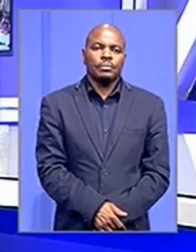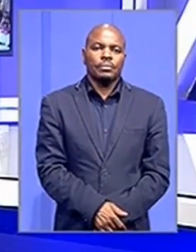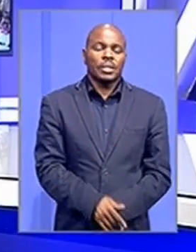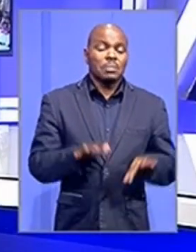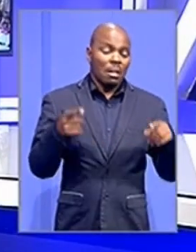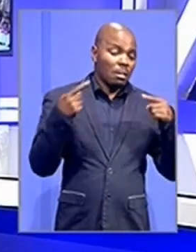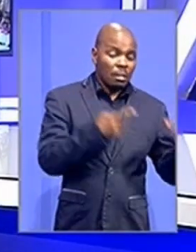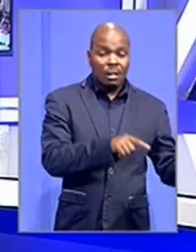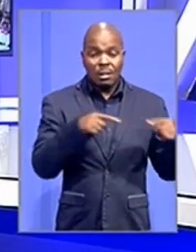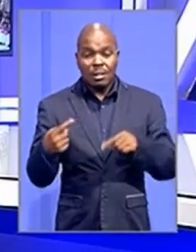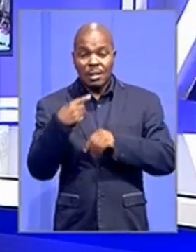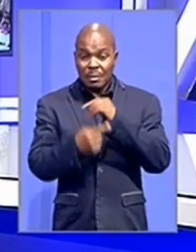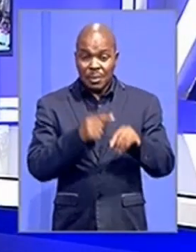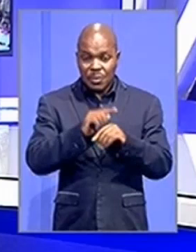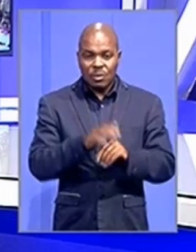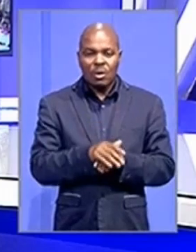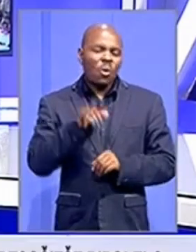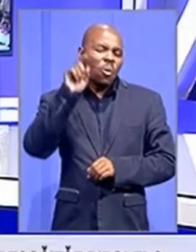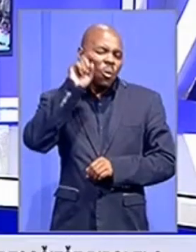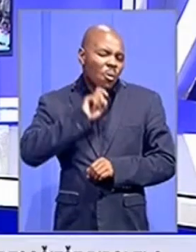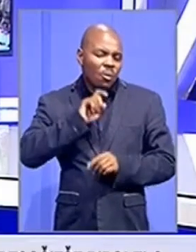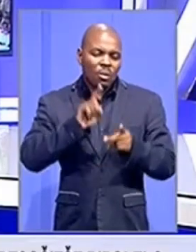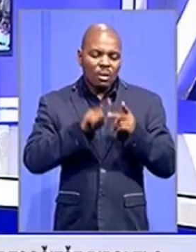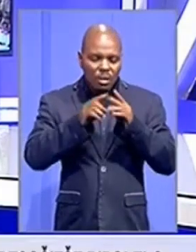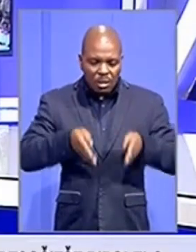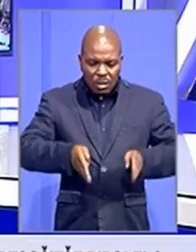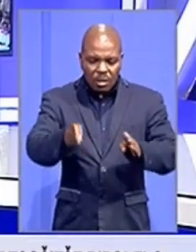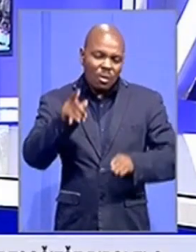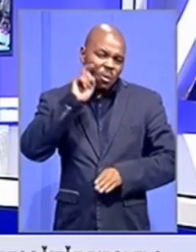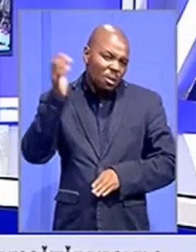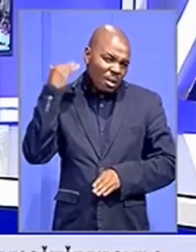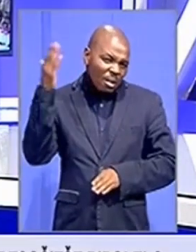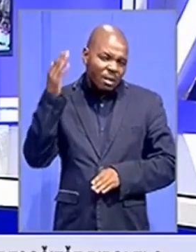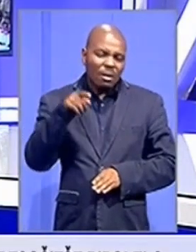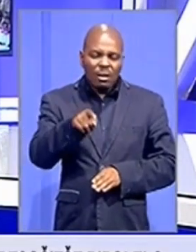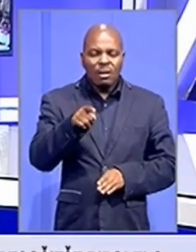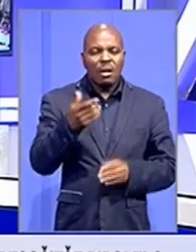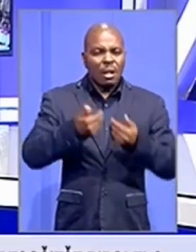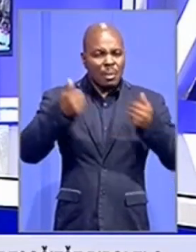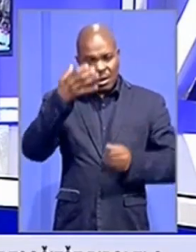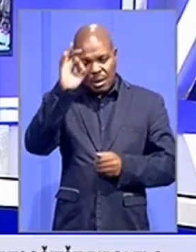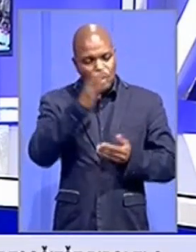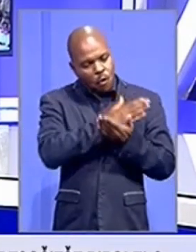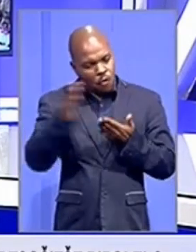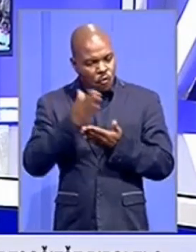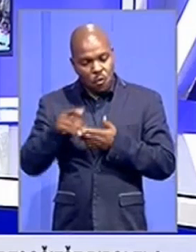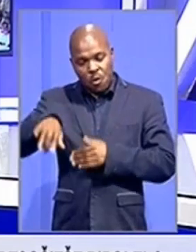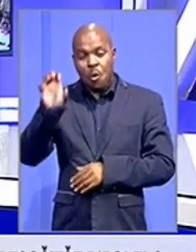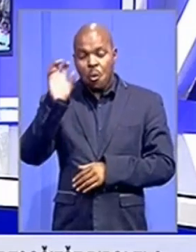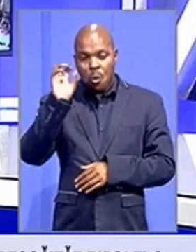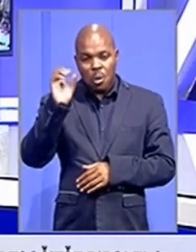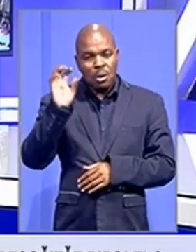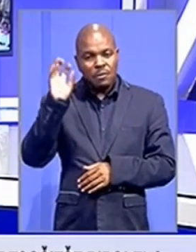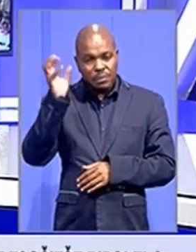Ngangishano ka ga go tumulwa ga dihlwadi eme le go rewa leswa maina a mebila ya mmuso wa kgatelelo ka Bloemfontein e